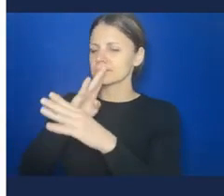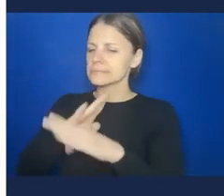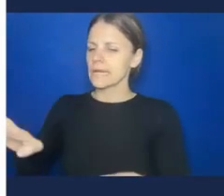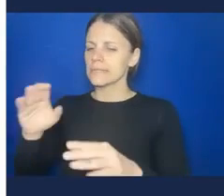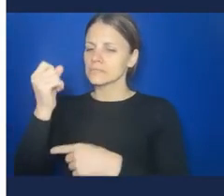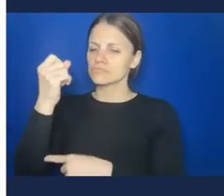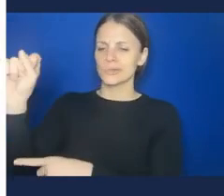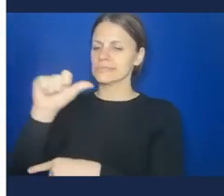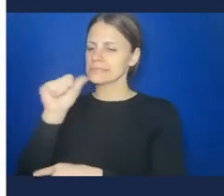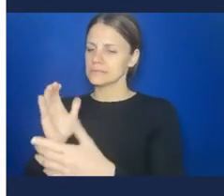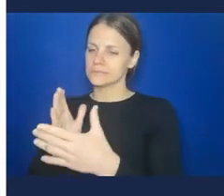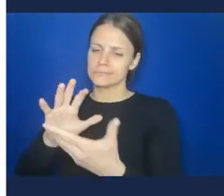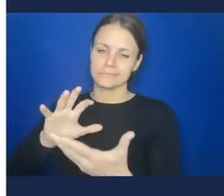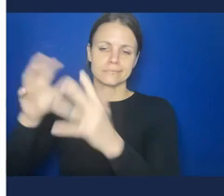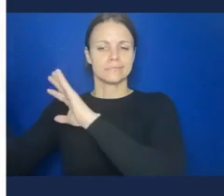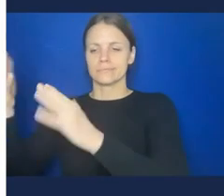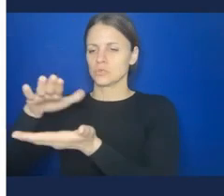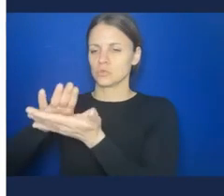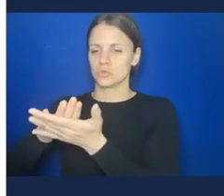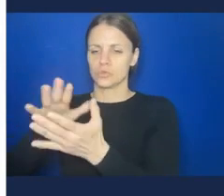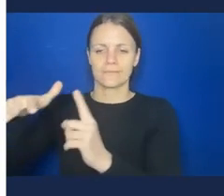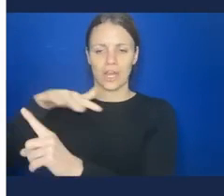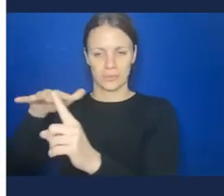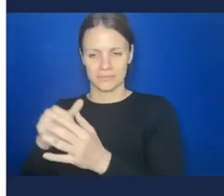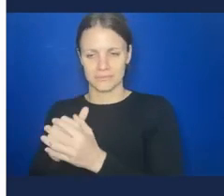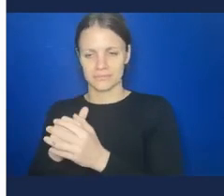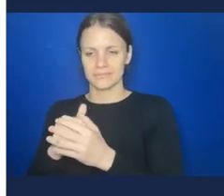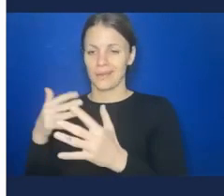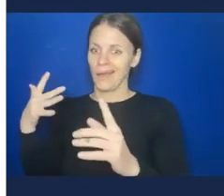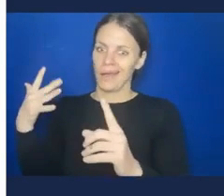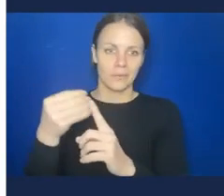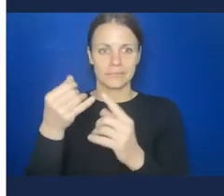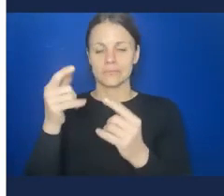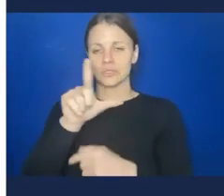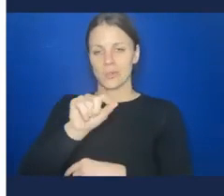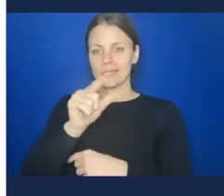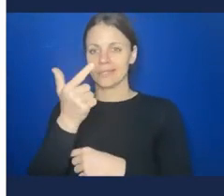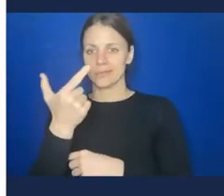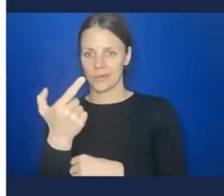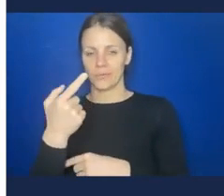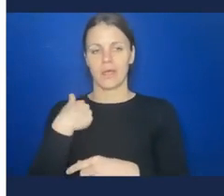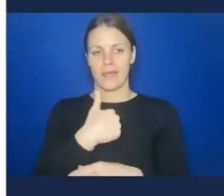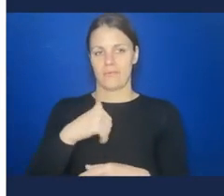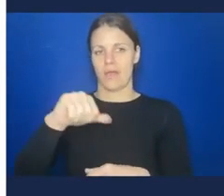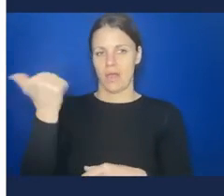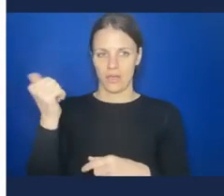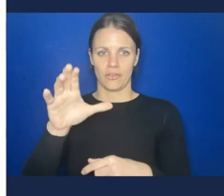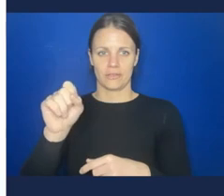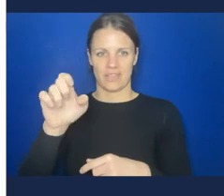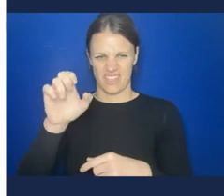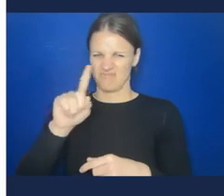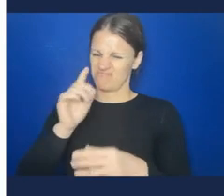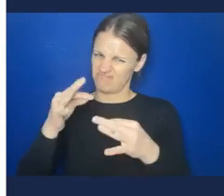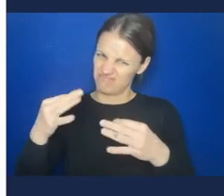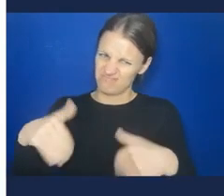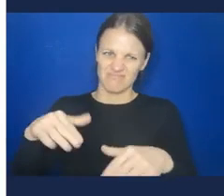environment. Fast forward to 2021, we had another landmark case litigated by my colleagues at the ACLU called